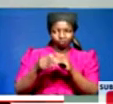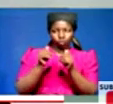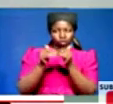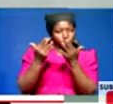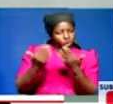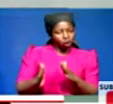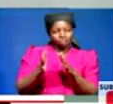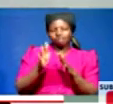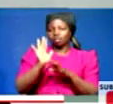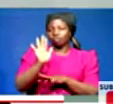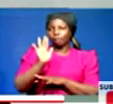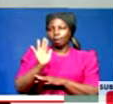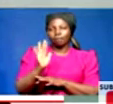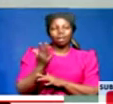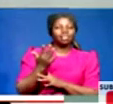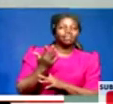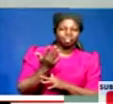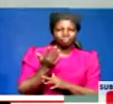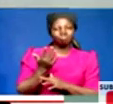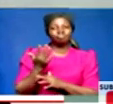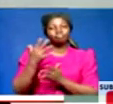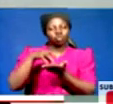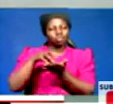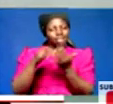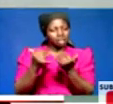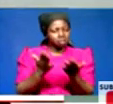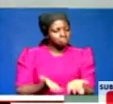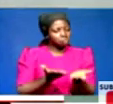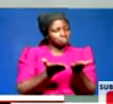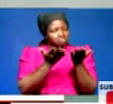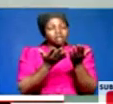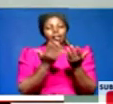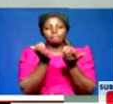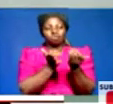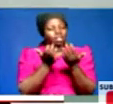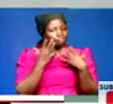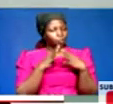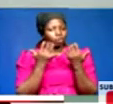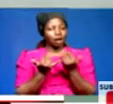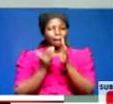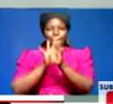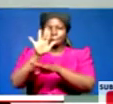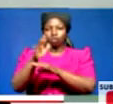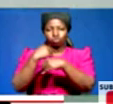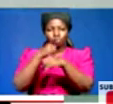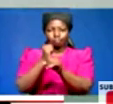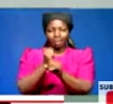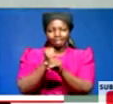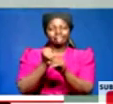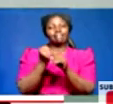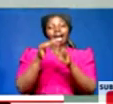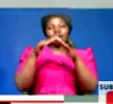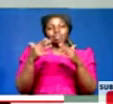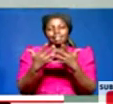slowly regaining its popularity. Various entrepreneurs have ventured back into the household ceramics business with an aim